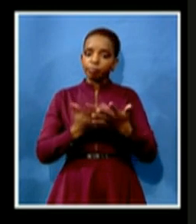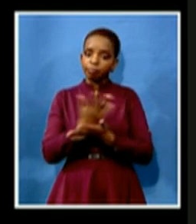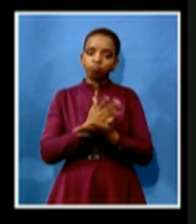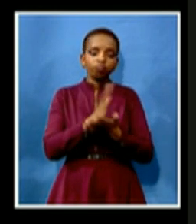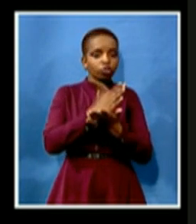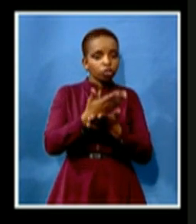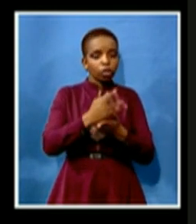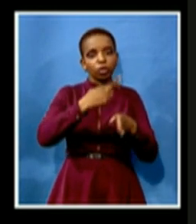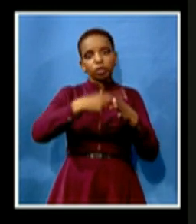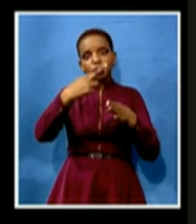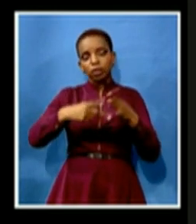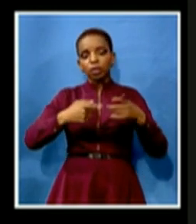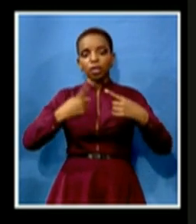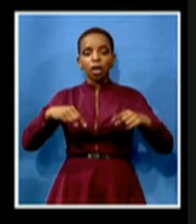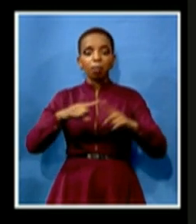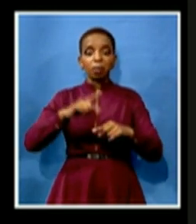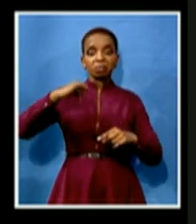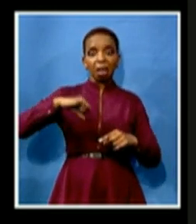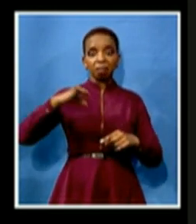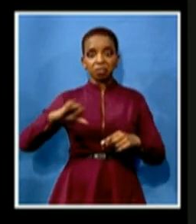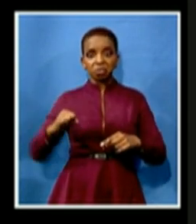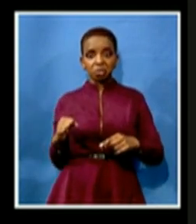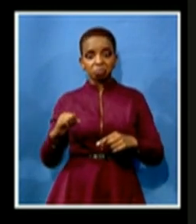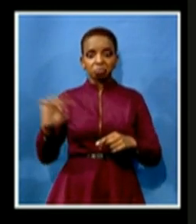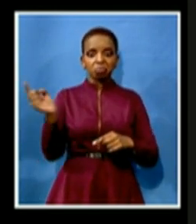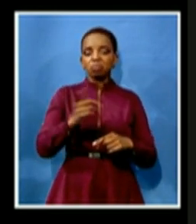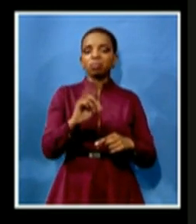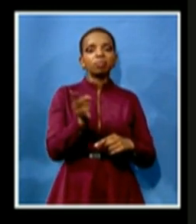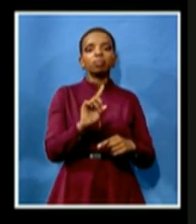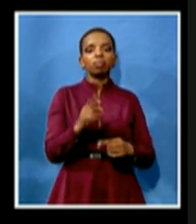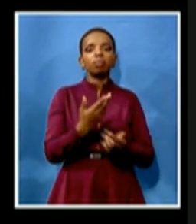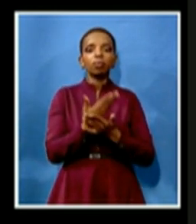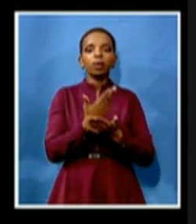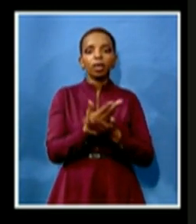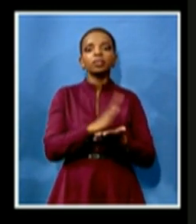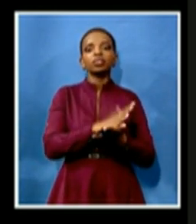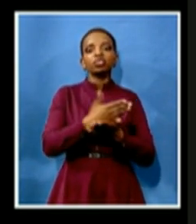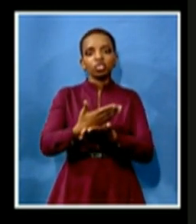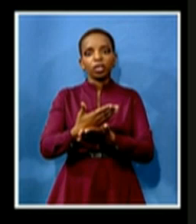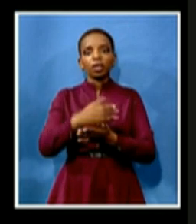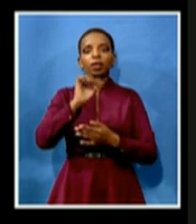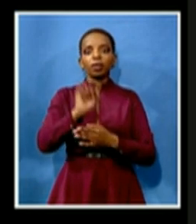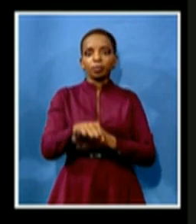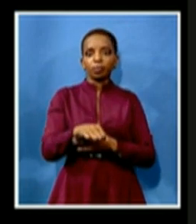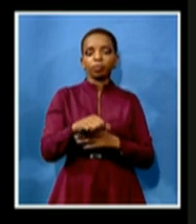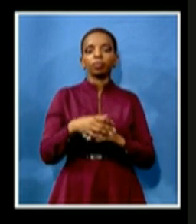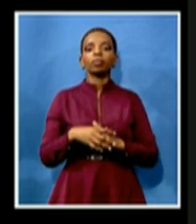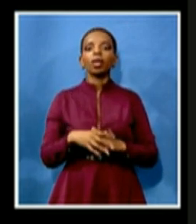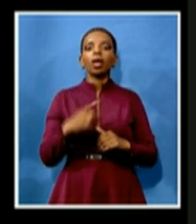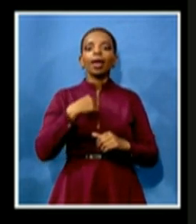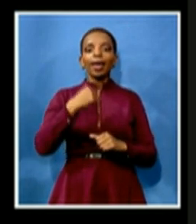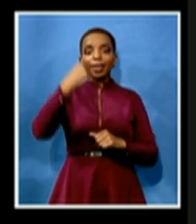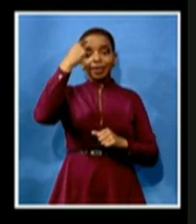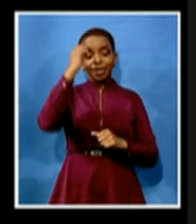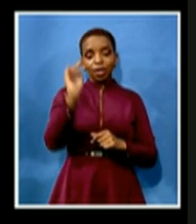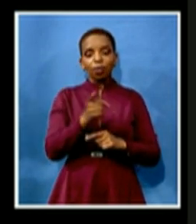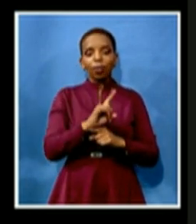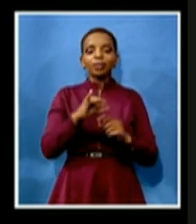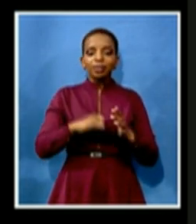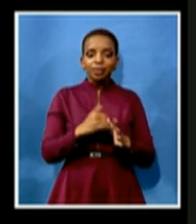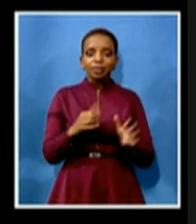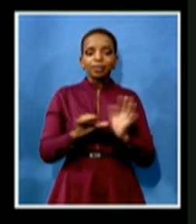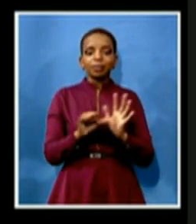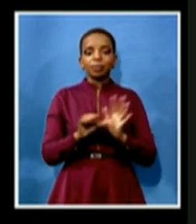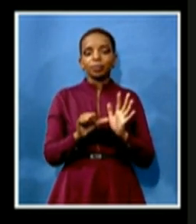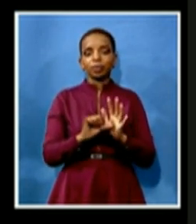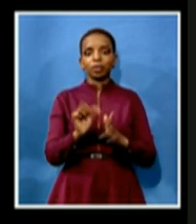the right answers to be found. And I think it's just very important at this juncture that we not start repeating the